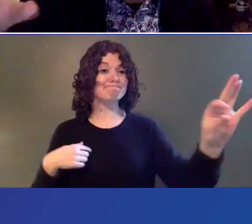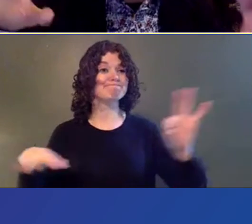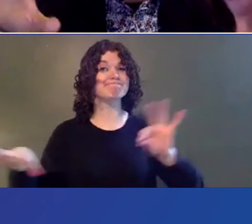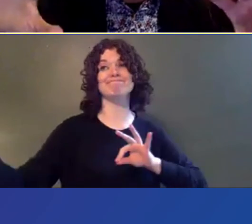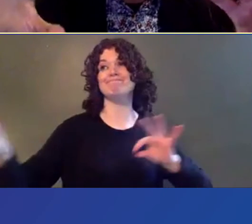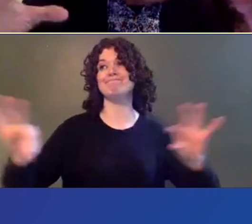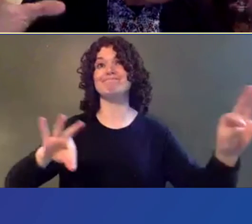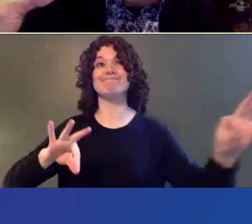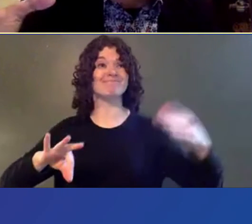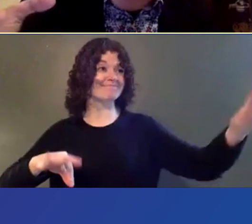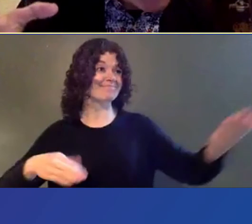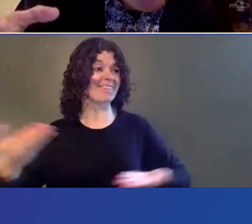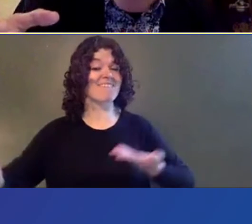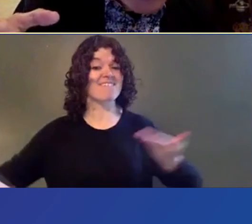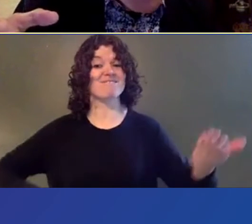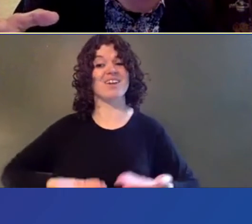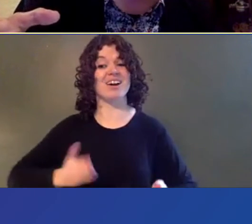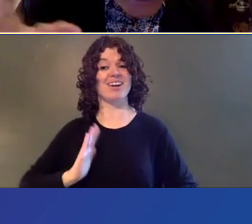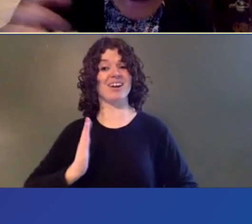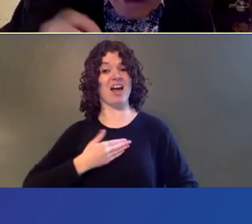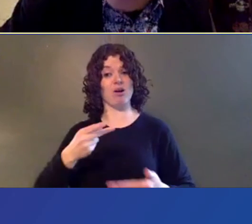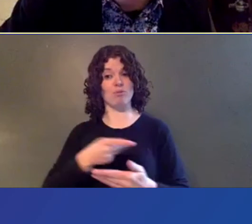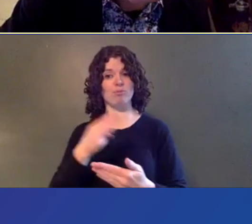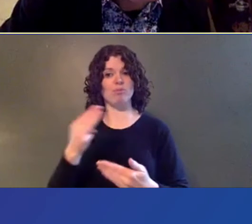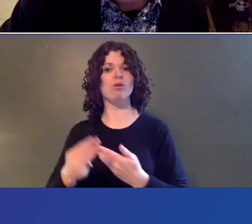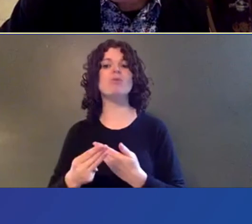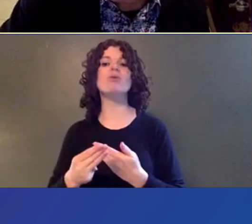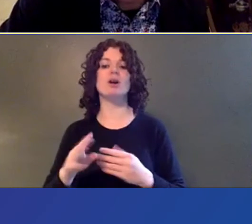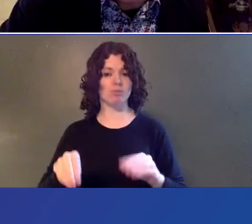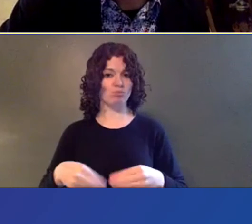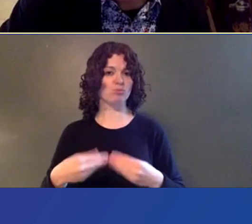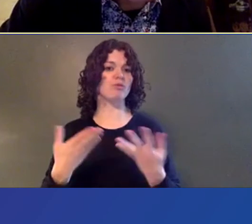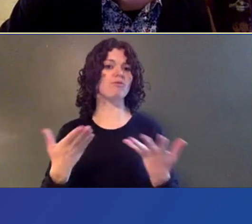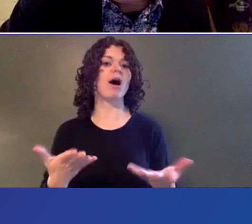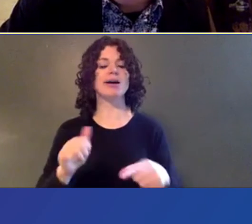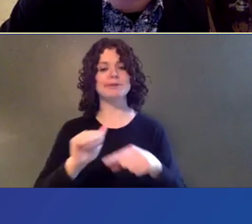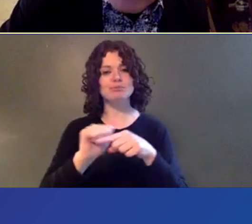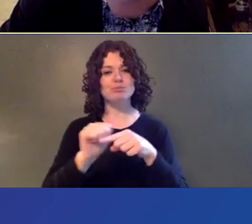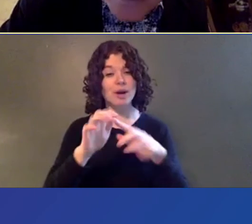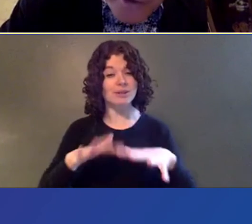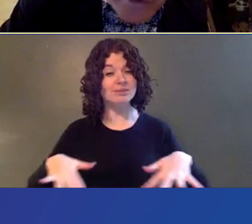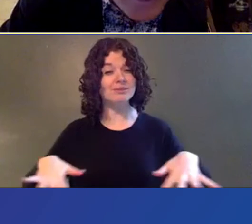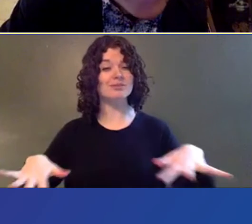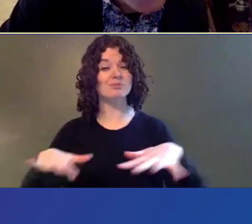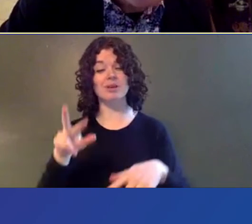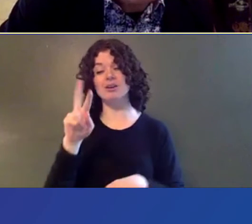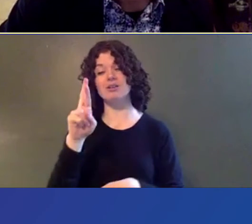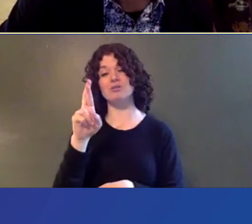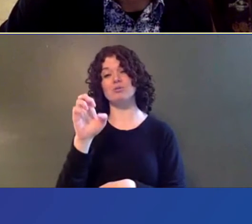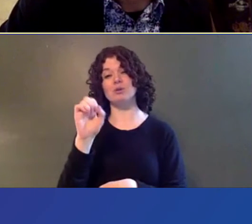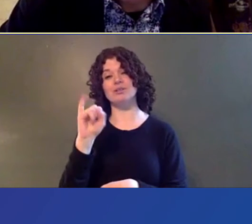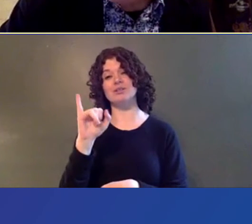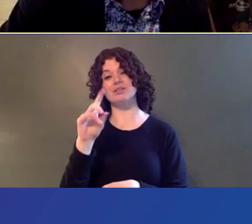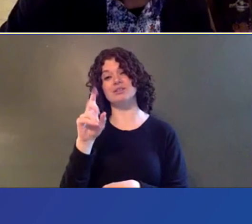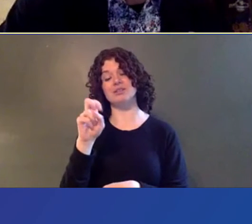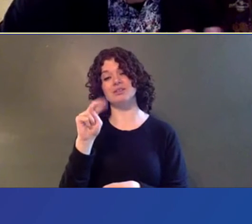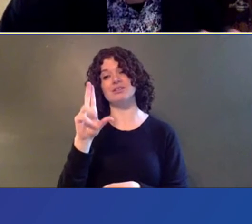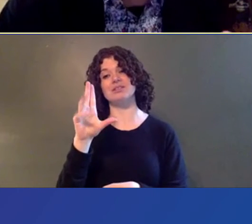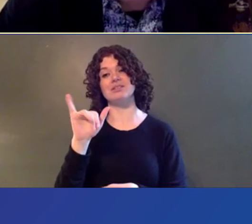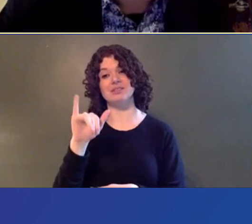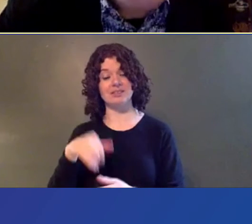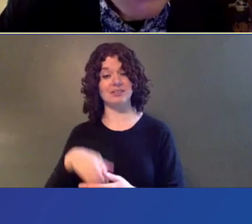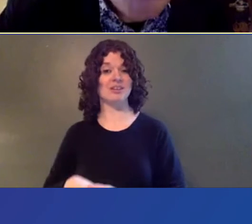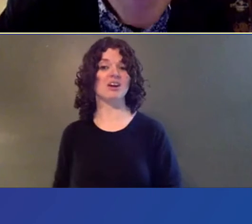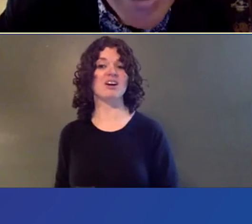programming. And we try to give residencies now every year, at least 10 to 12 residencies for artists to